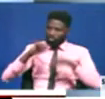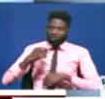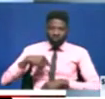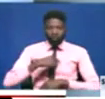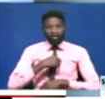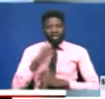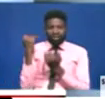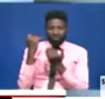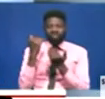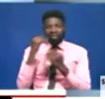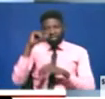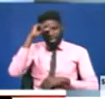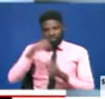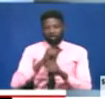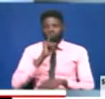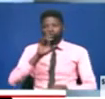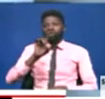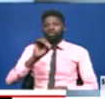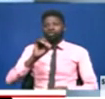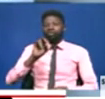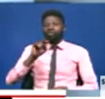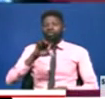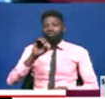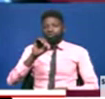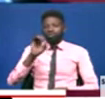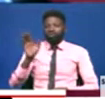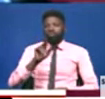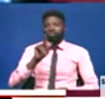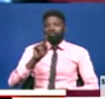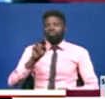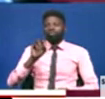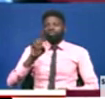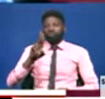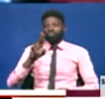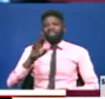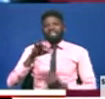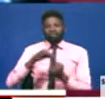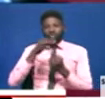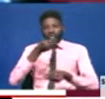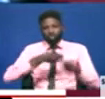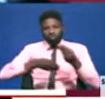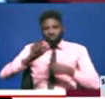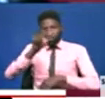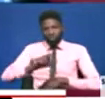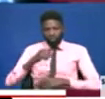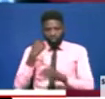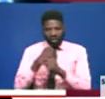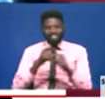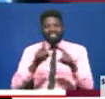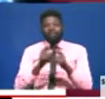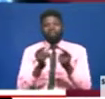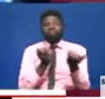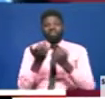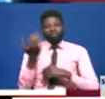that Dongo-Kundu, the Special Economic Zone, is working. We'd be expecting this government to ensure that the businesses that were suffering as a result